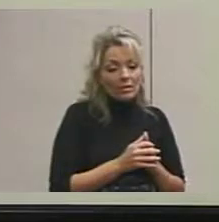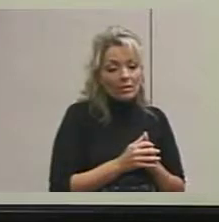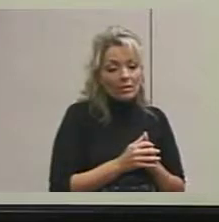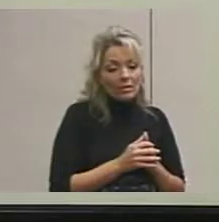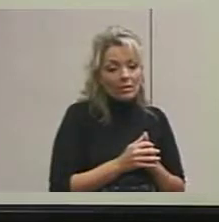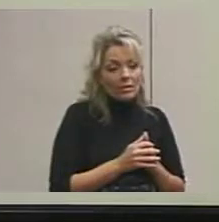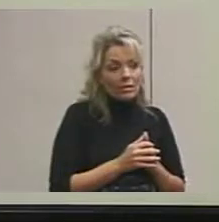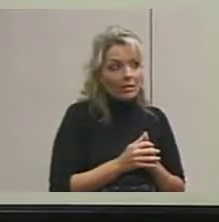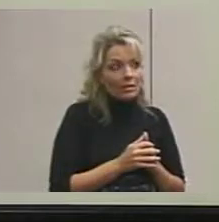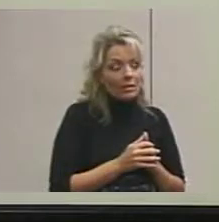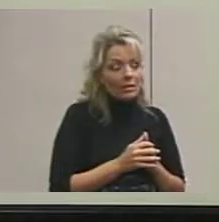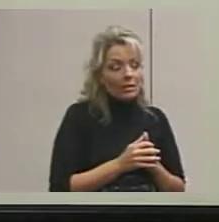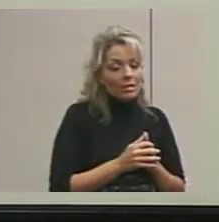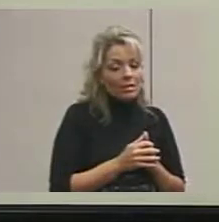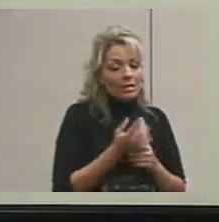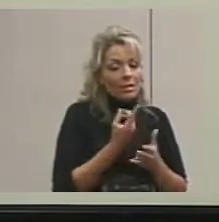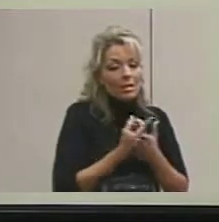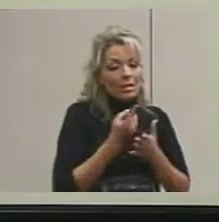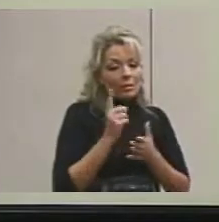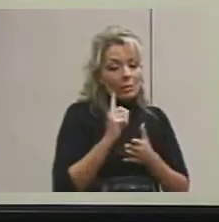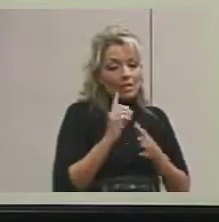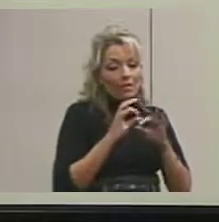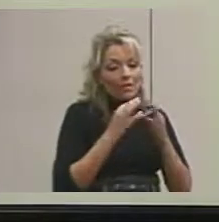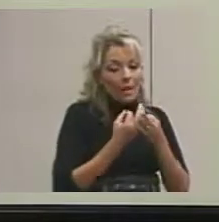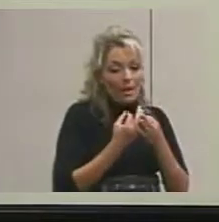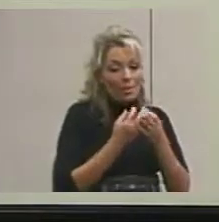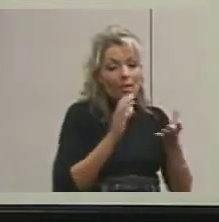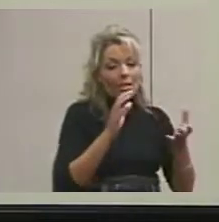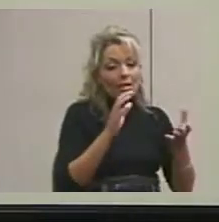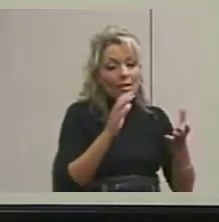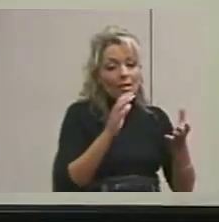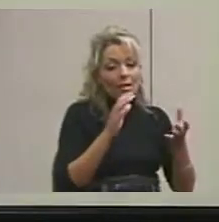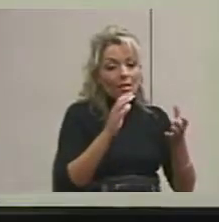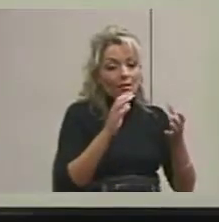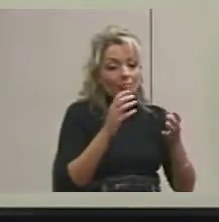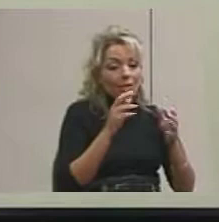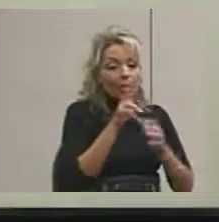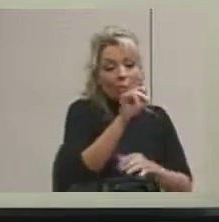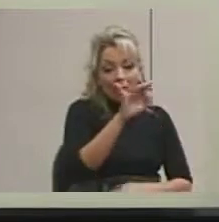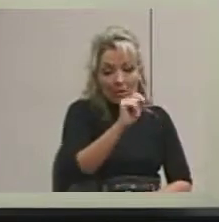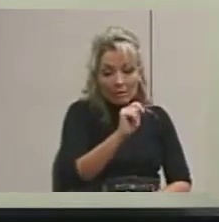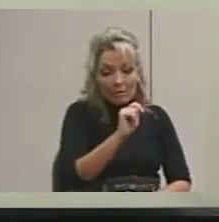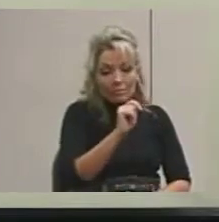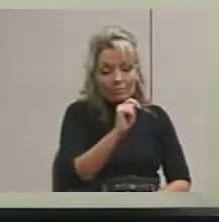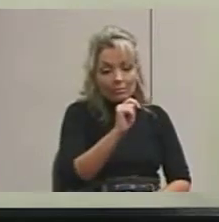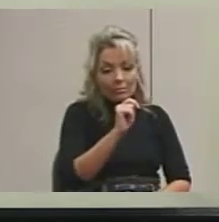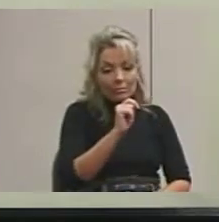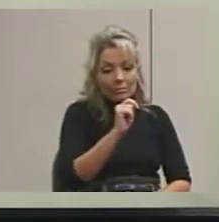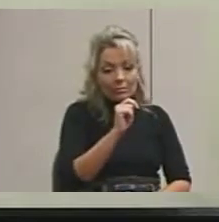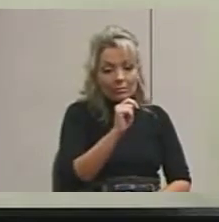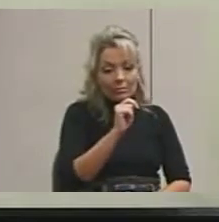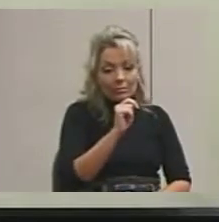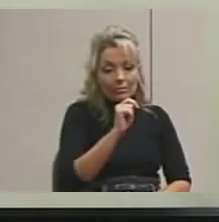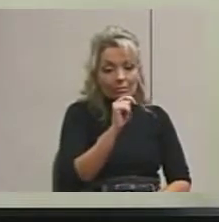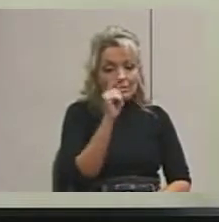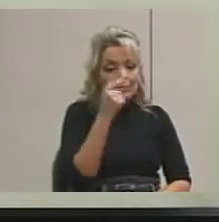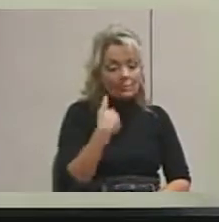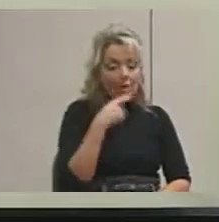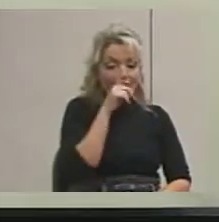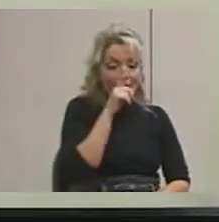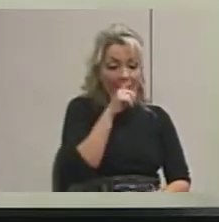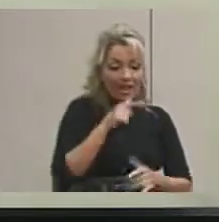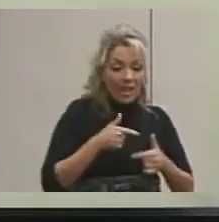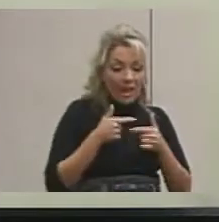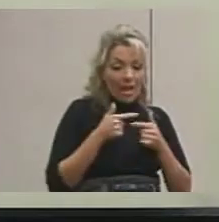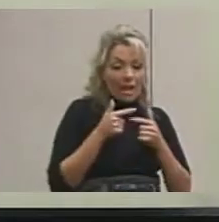interpreting, and they were doing the marriage thing, where you get together with a girl and a boy, and he had this fake wife, and his responses were just gorgeous. You would have